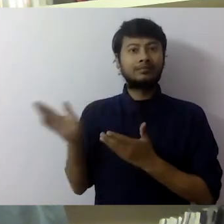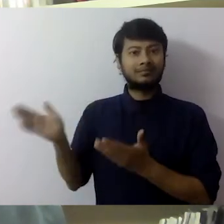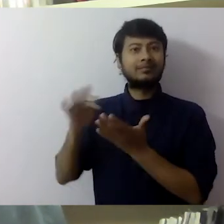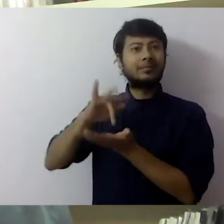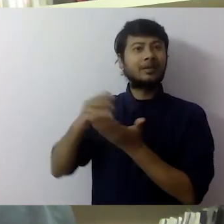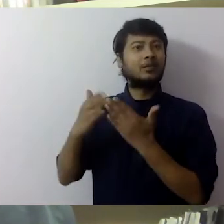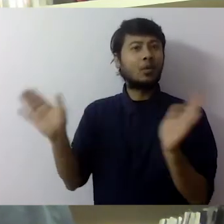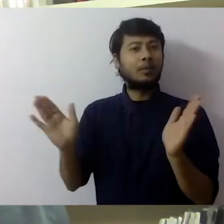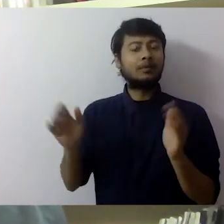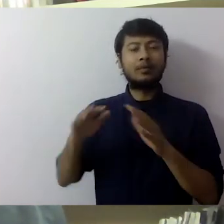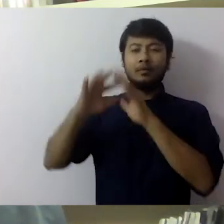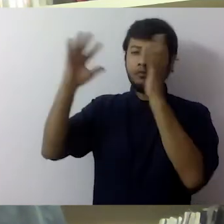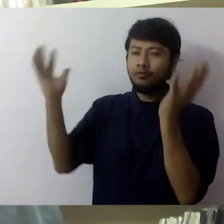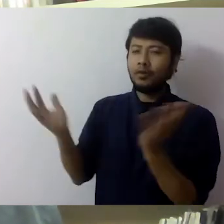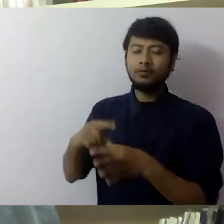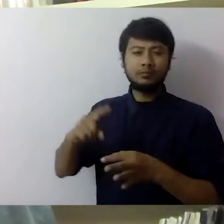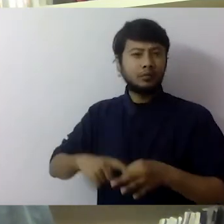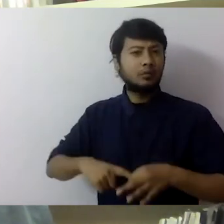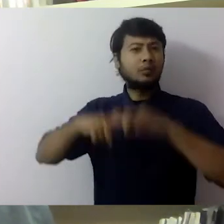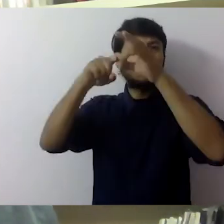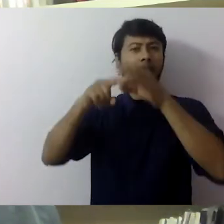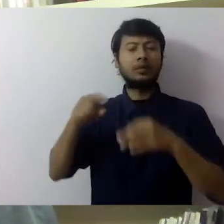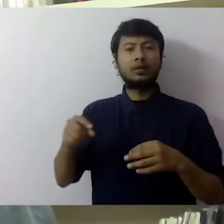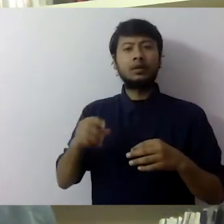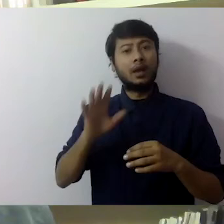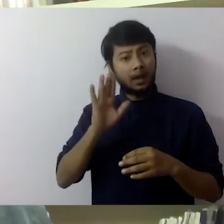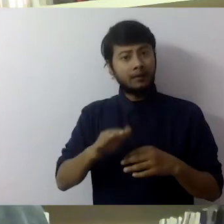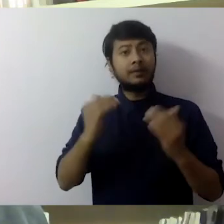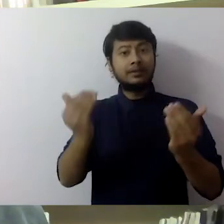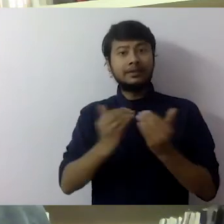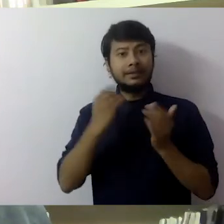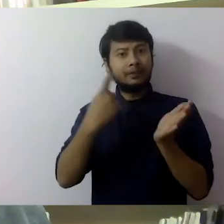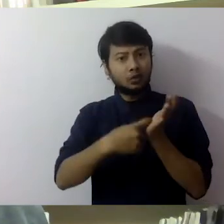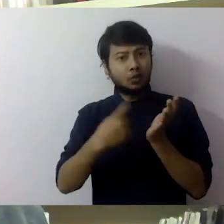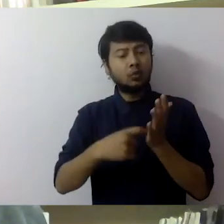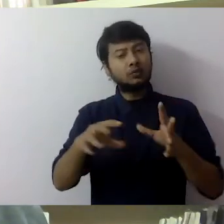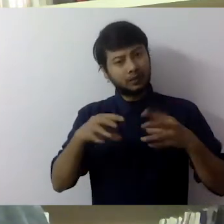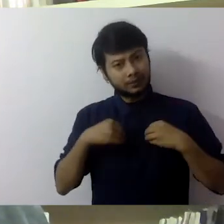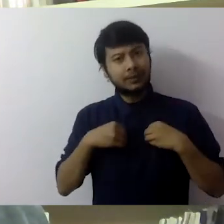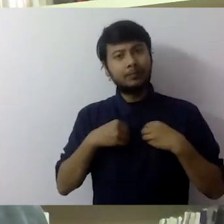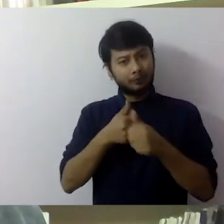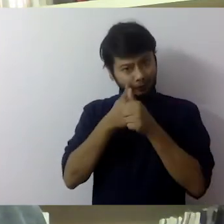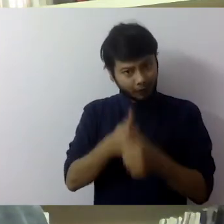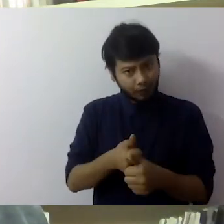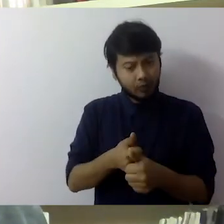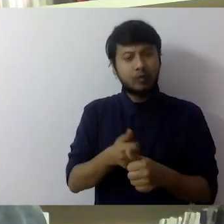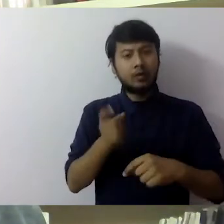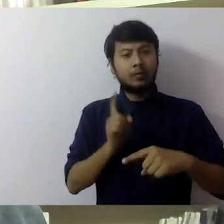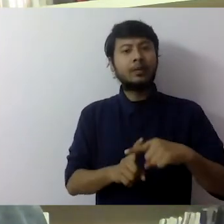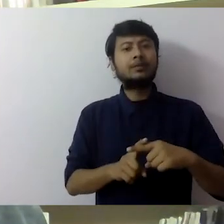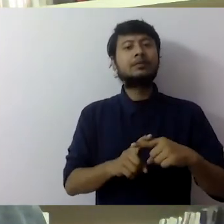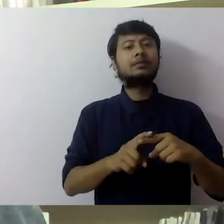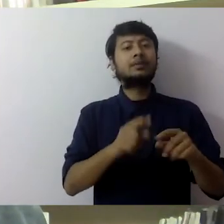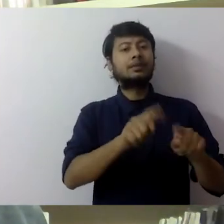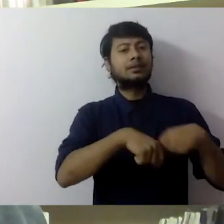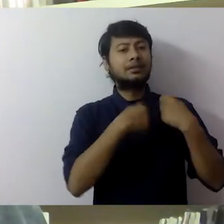MAP's vision of being a world-class institution without compromising on safety norms and protocols. I wish Abhishek and